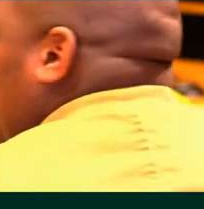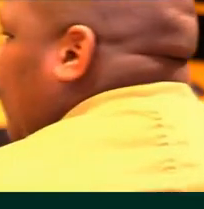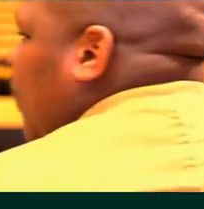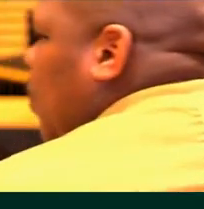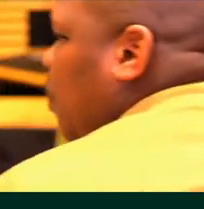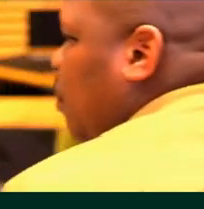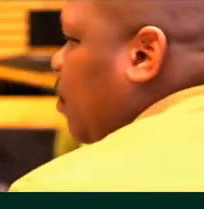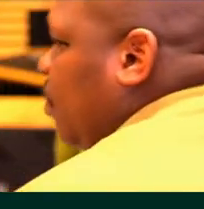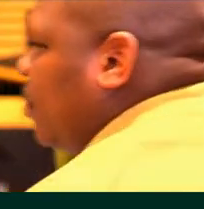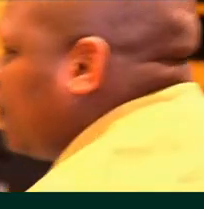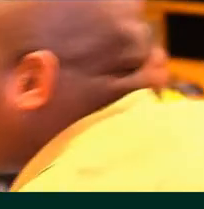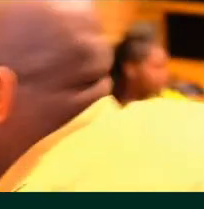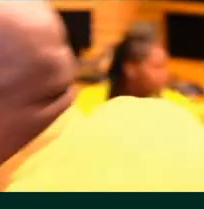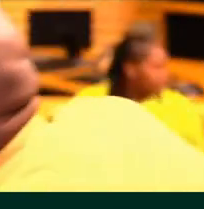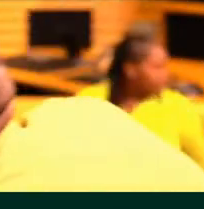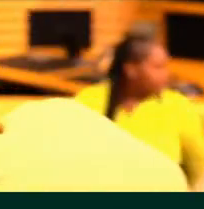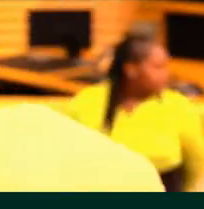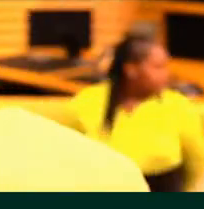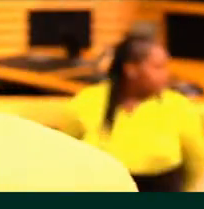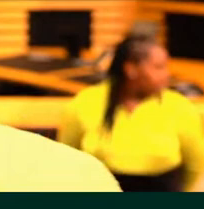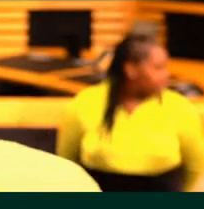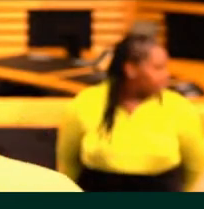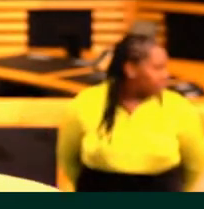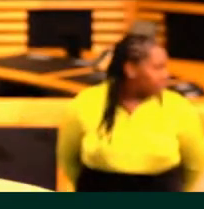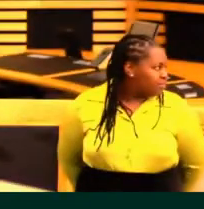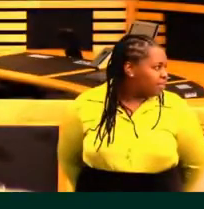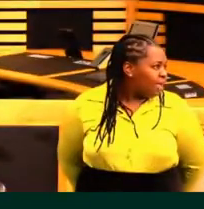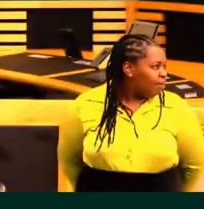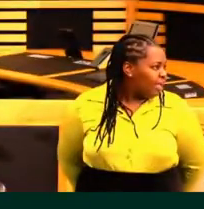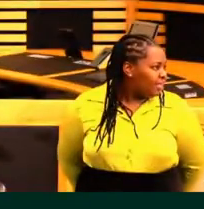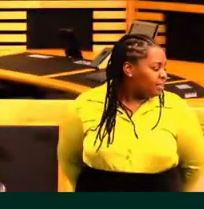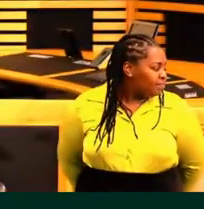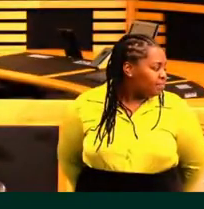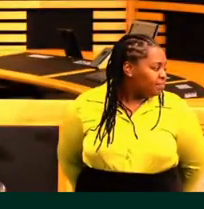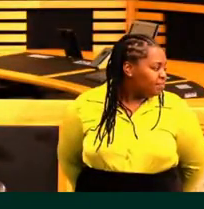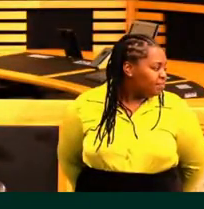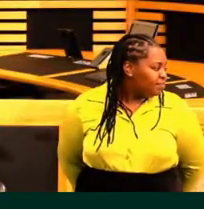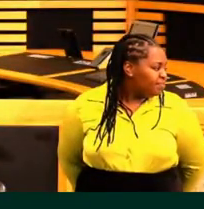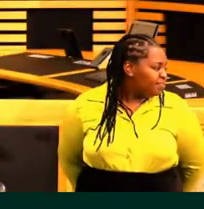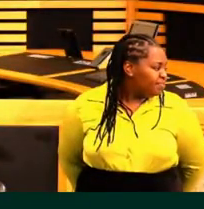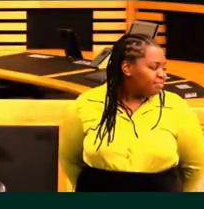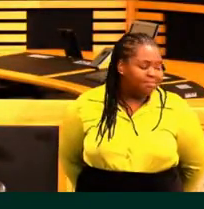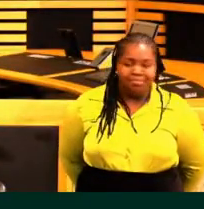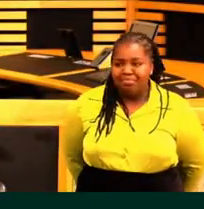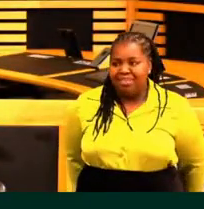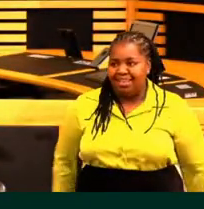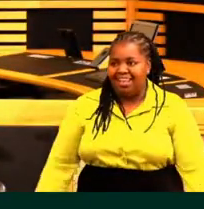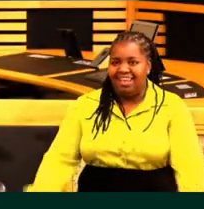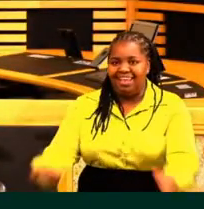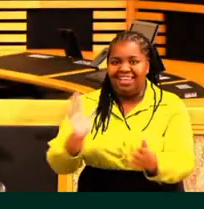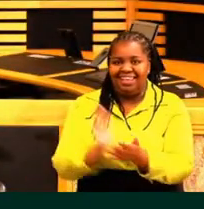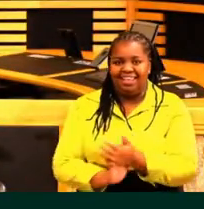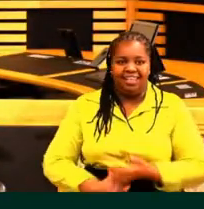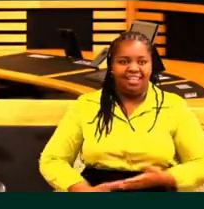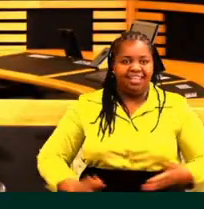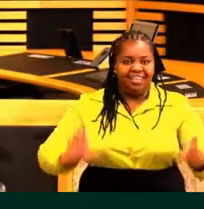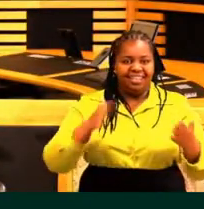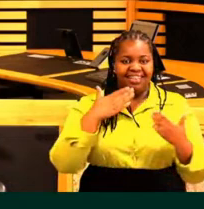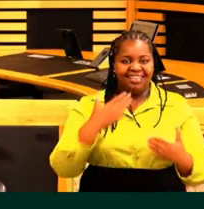thank you honorable members can we take our seats thank you so much